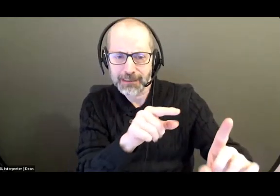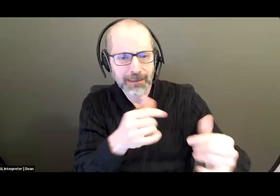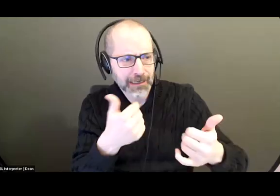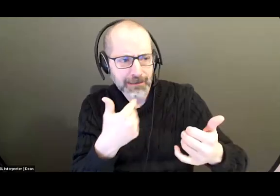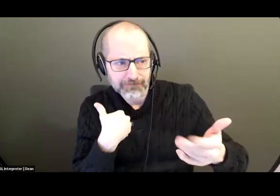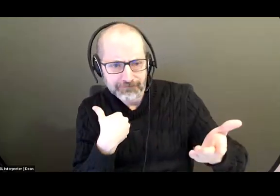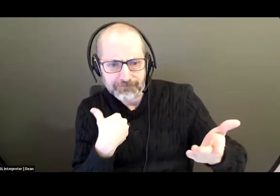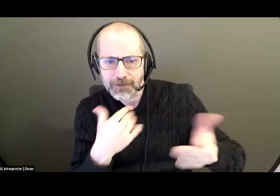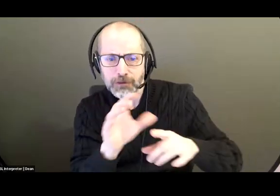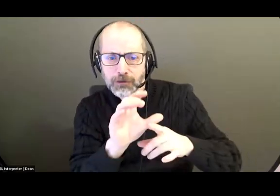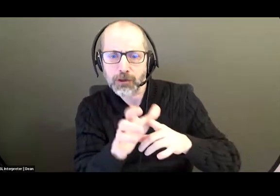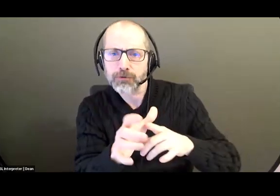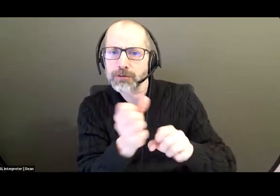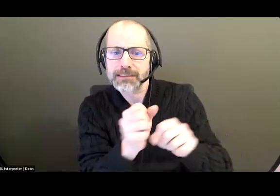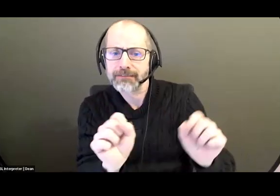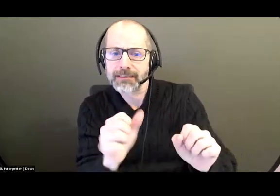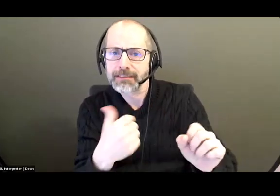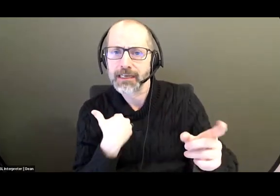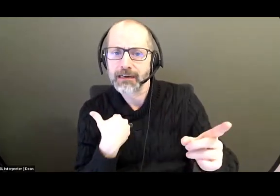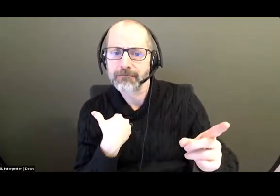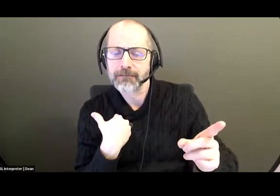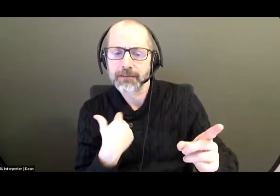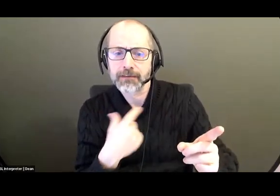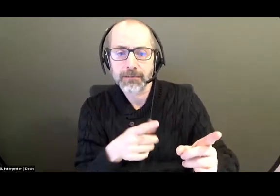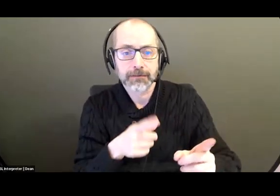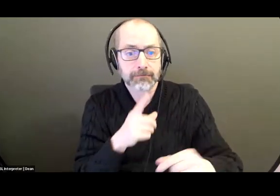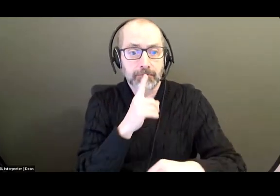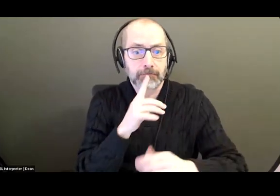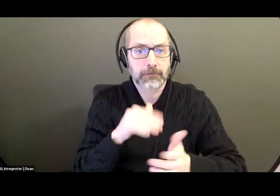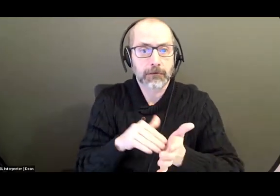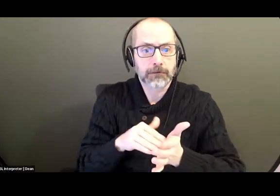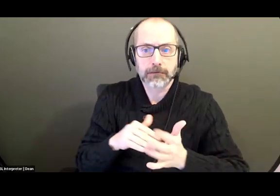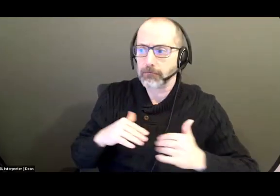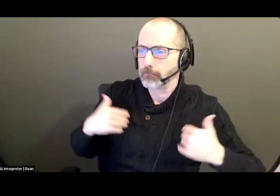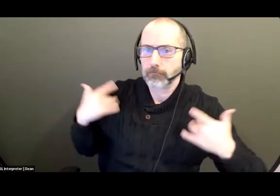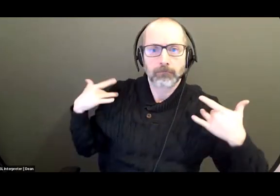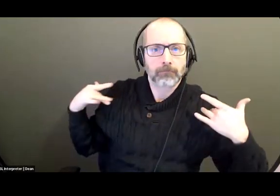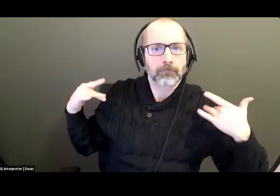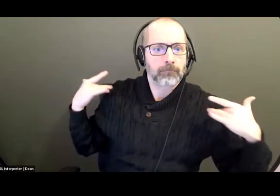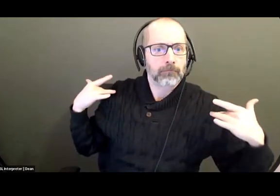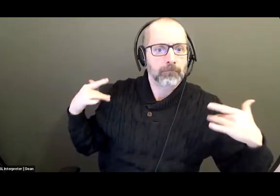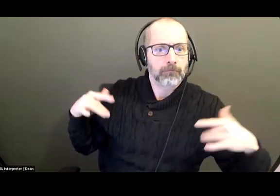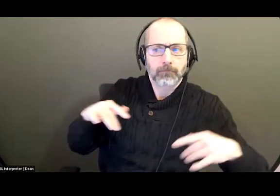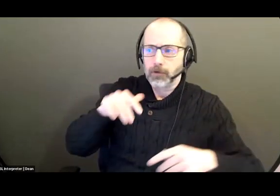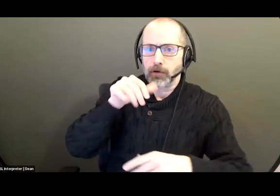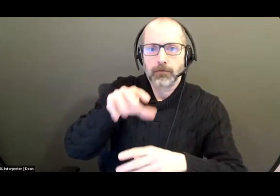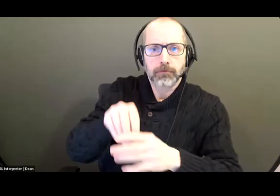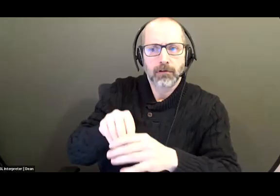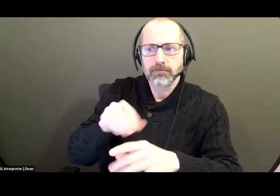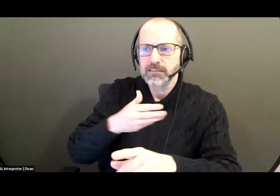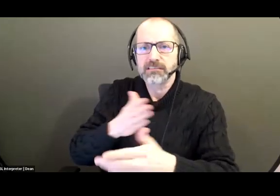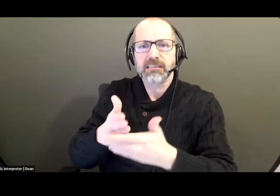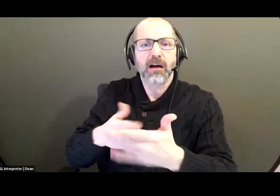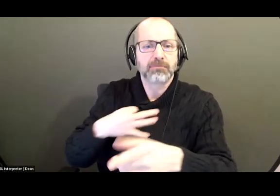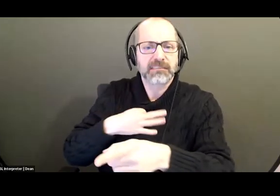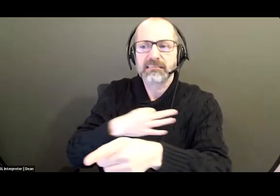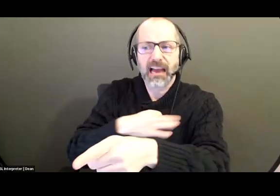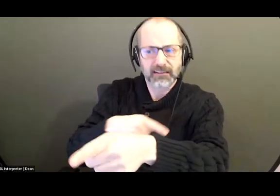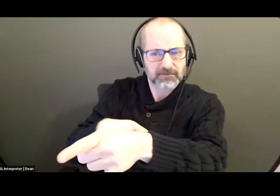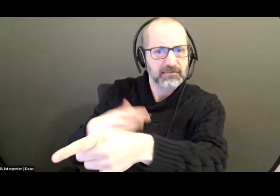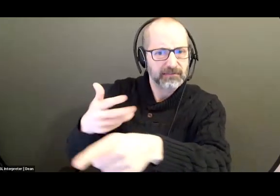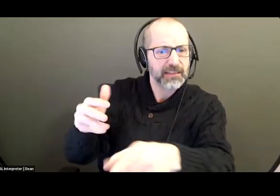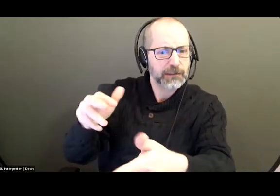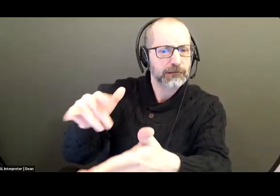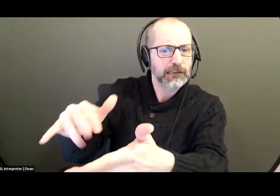physical, and I asked you, how about do you guys do any cultural safety or do you? She said, I'm